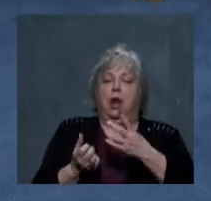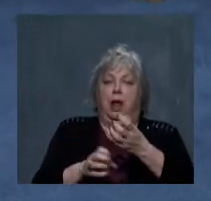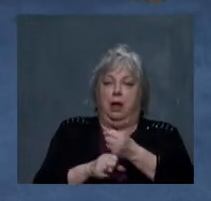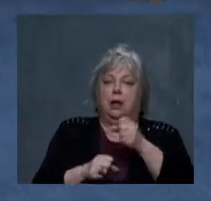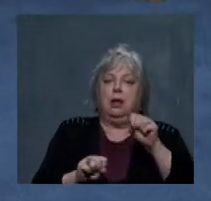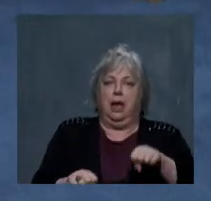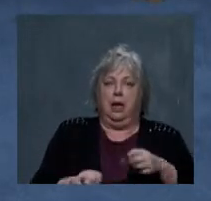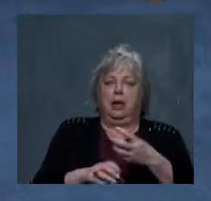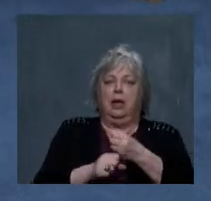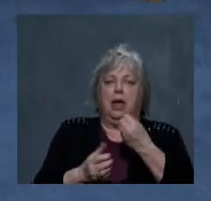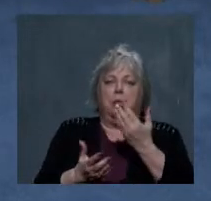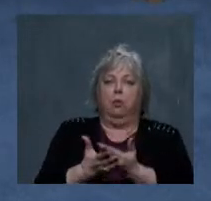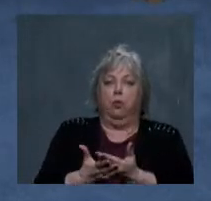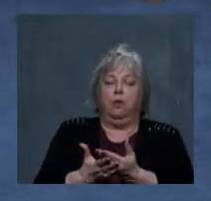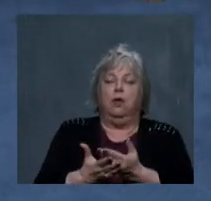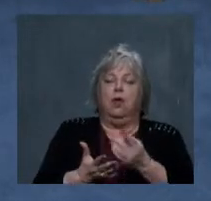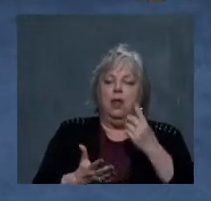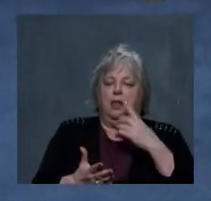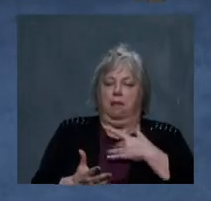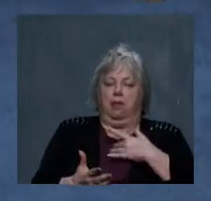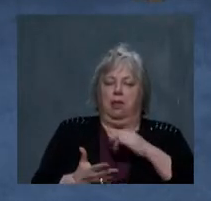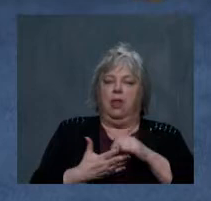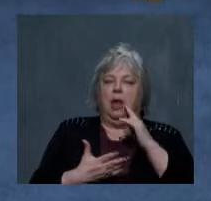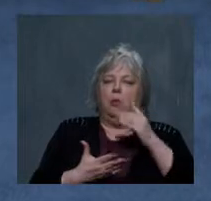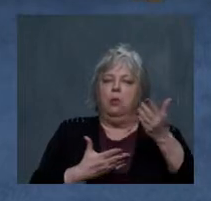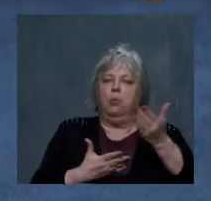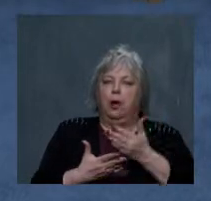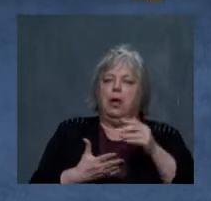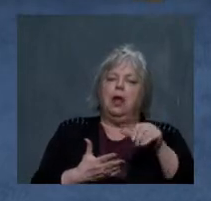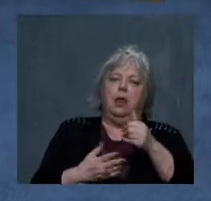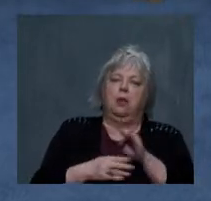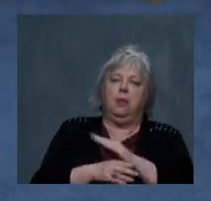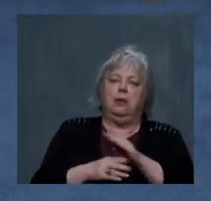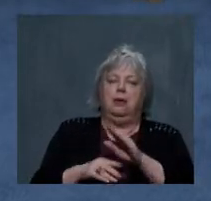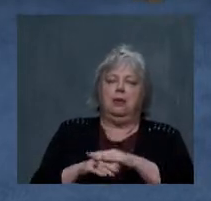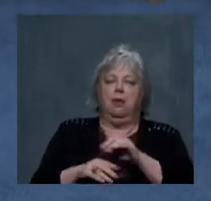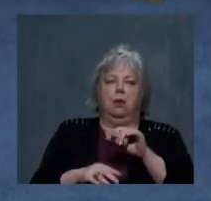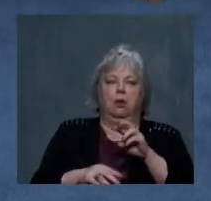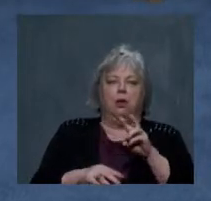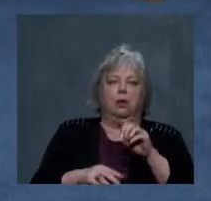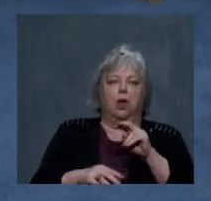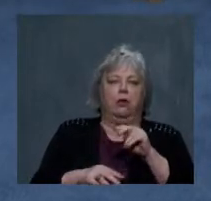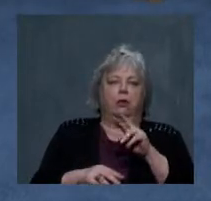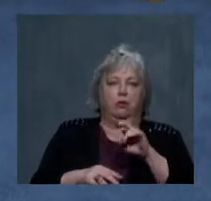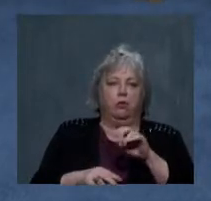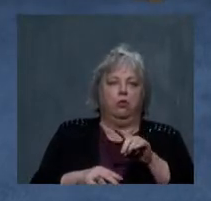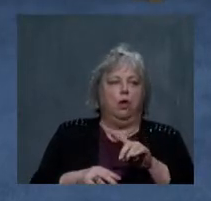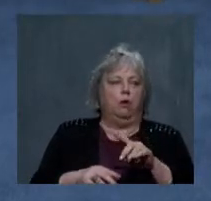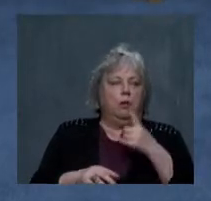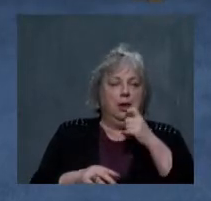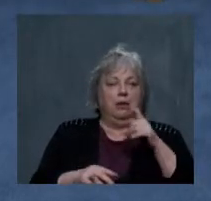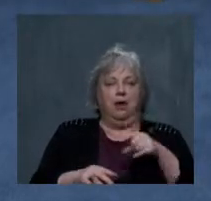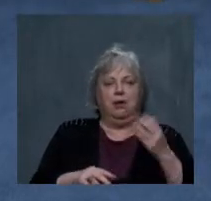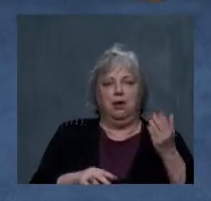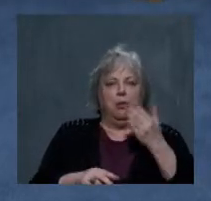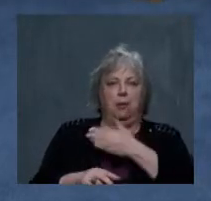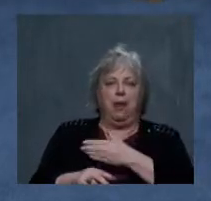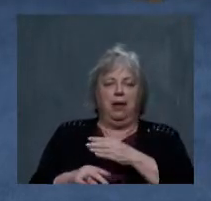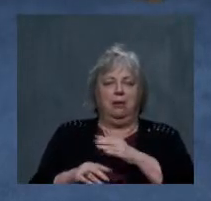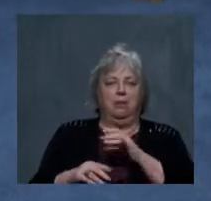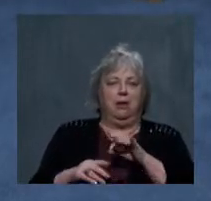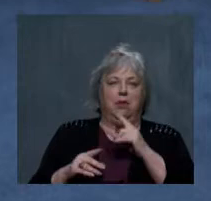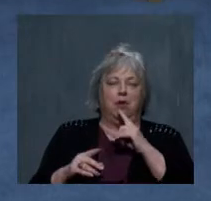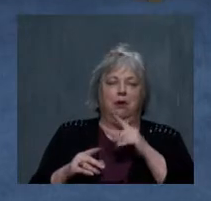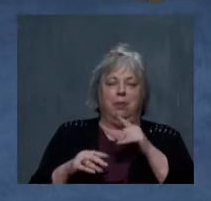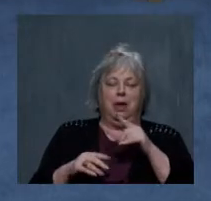that. They think it would bring into the other businesses that are located on Lawson Road. Because you basically have to come right past them, and if they're going to be